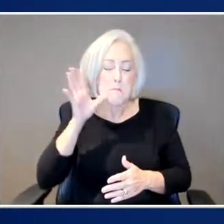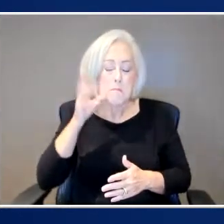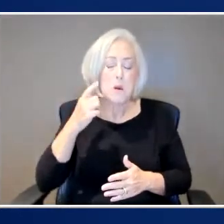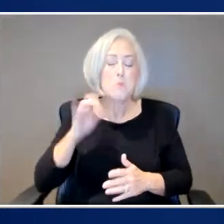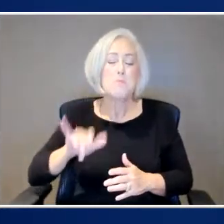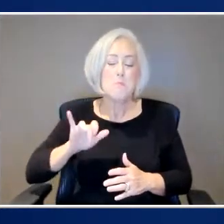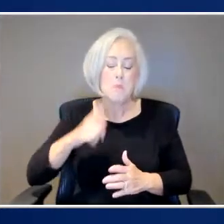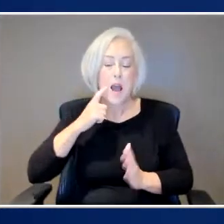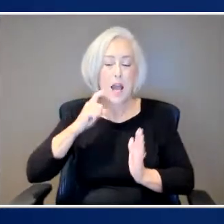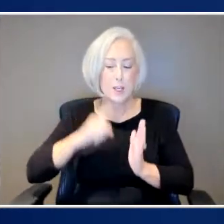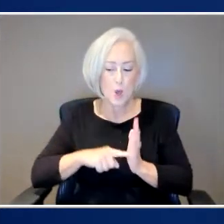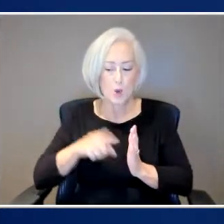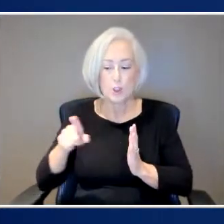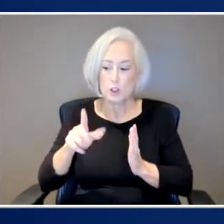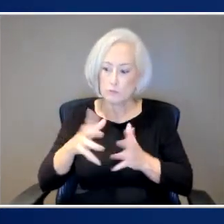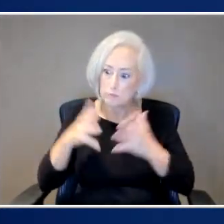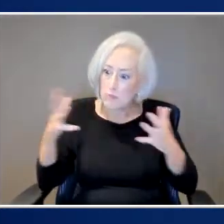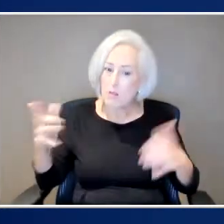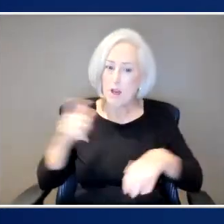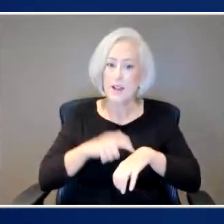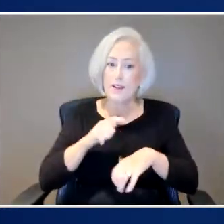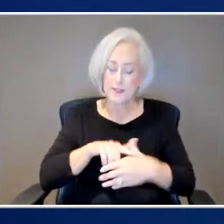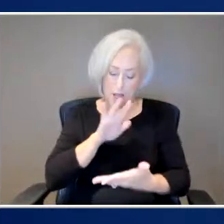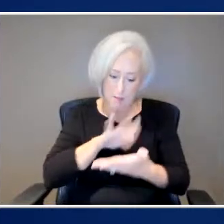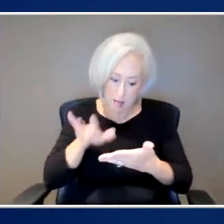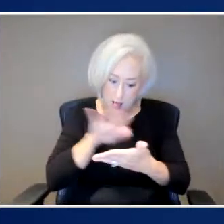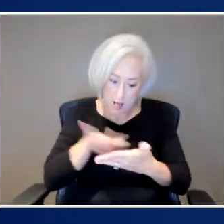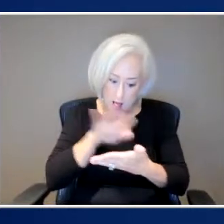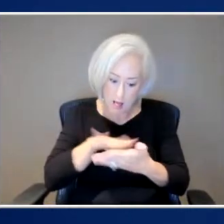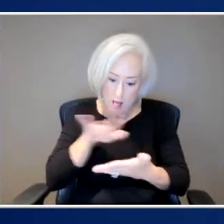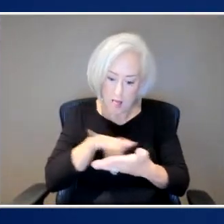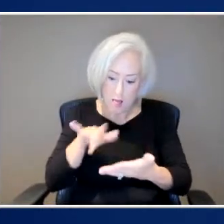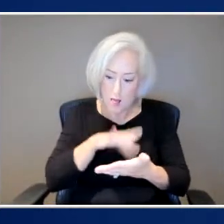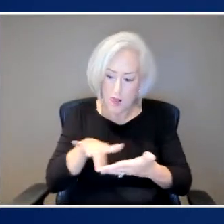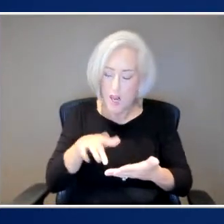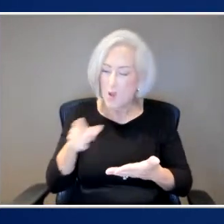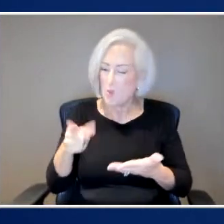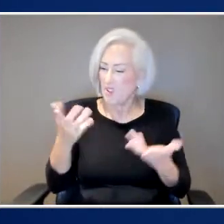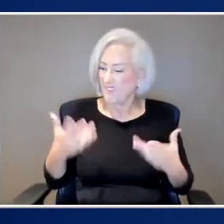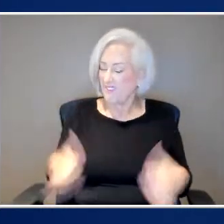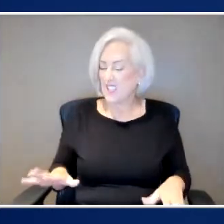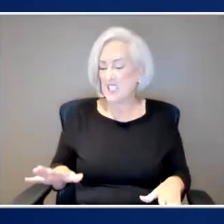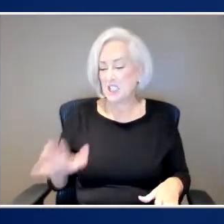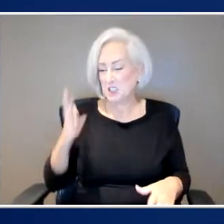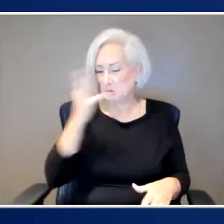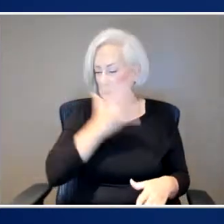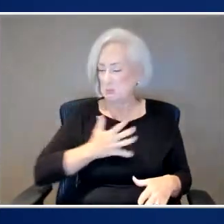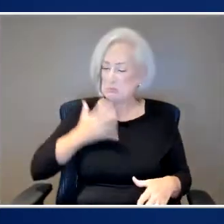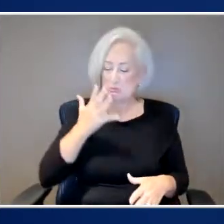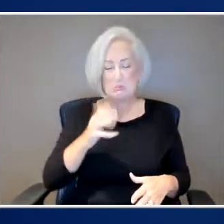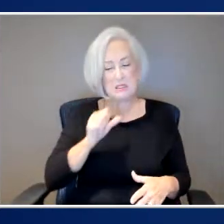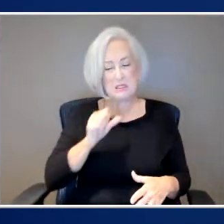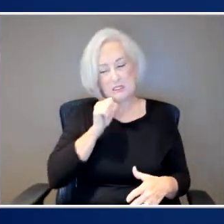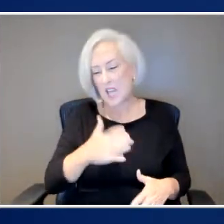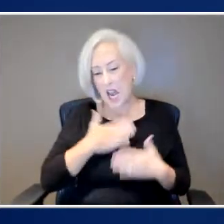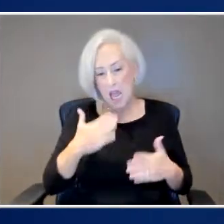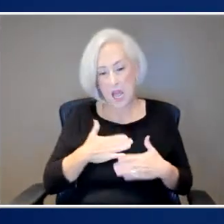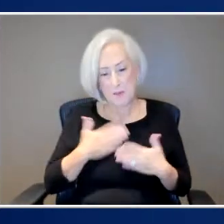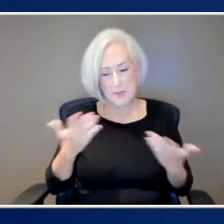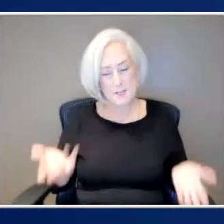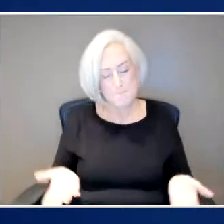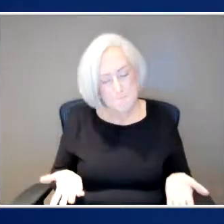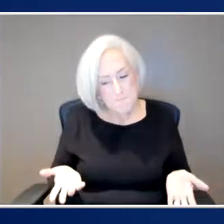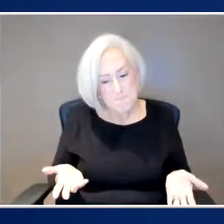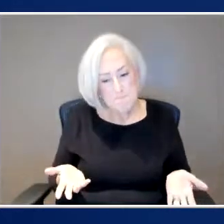an iPad thing, and when when you come off of it, you don't seem happier. Right. This is how do you feel after you use it, and just kind of do